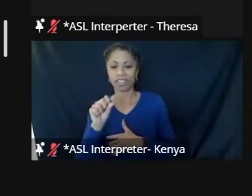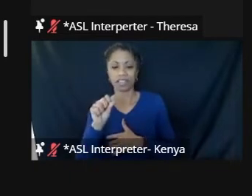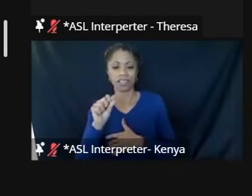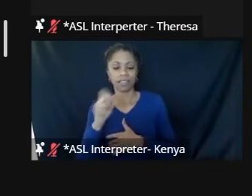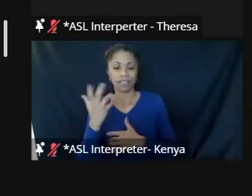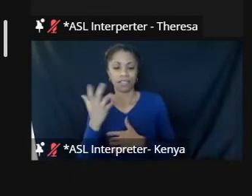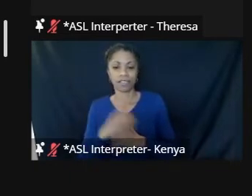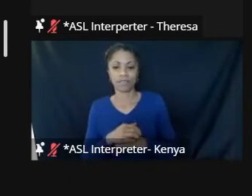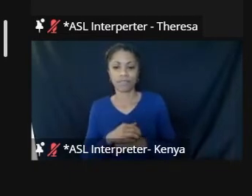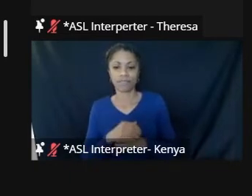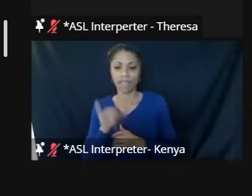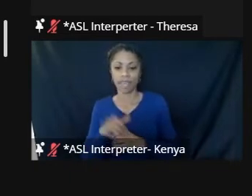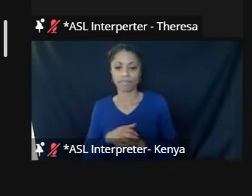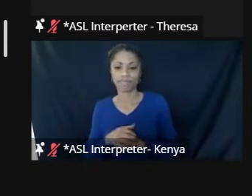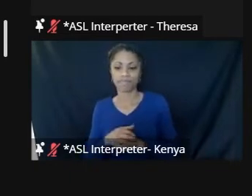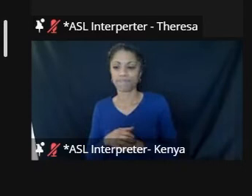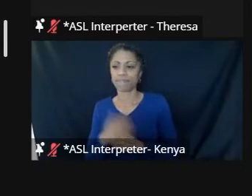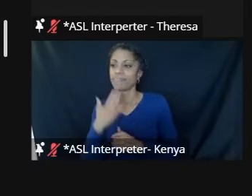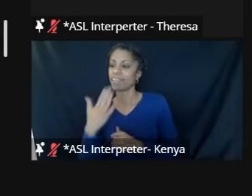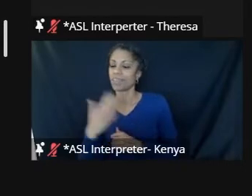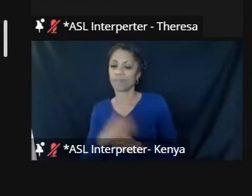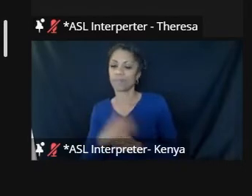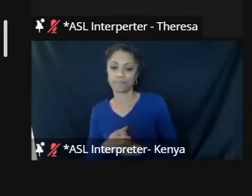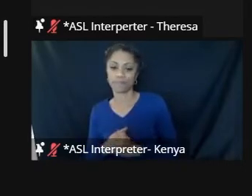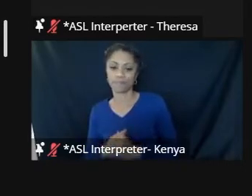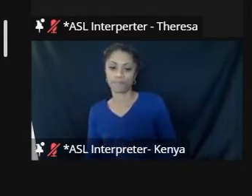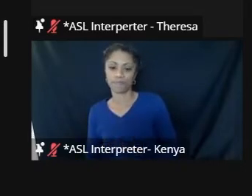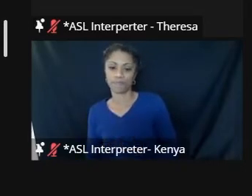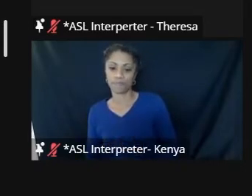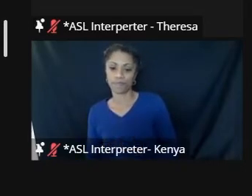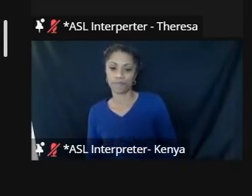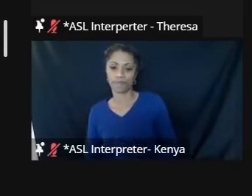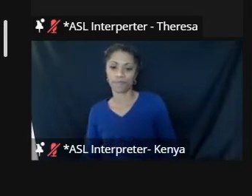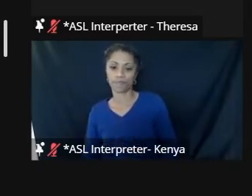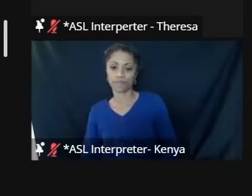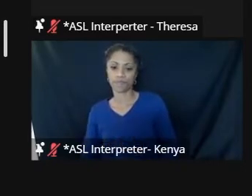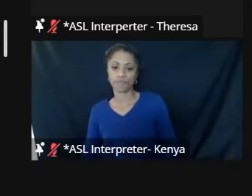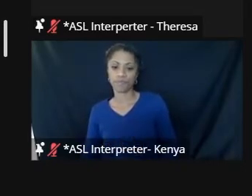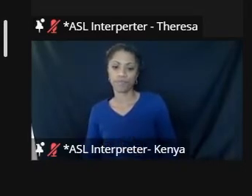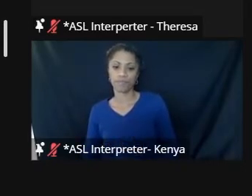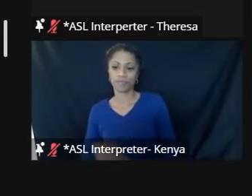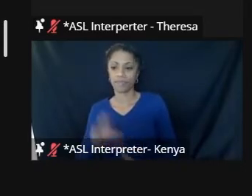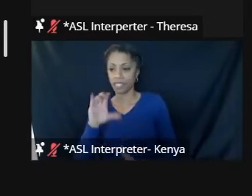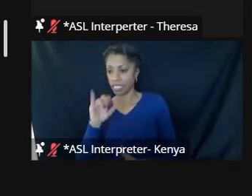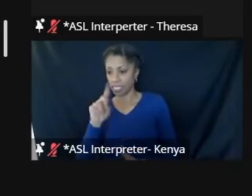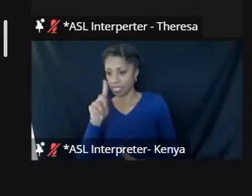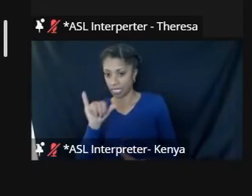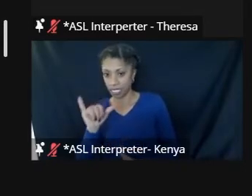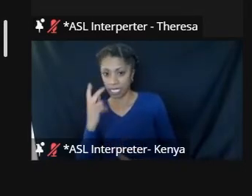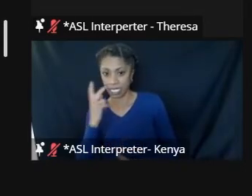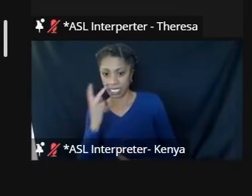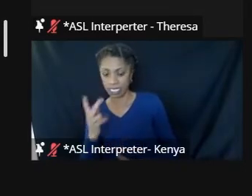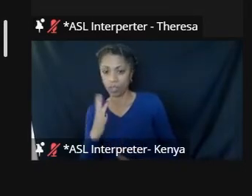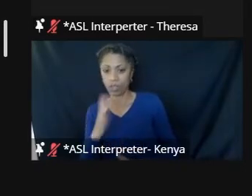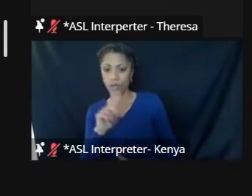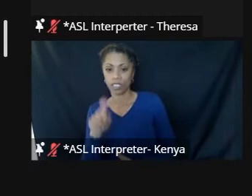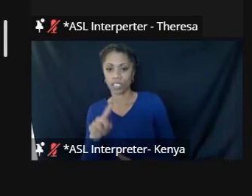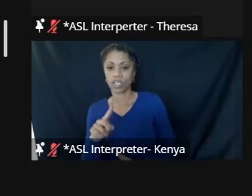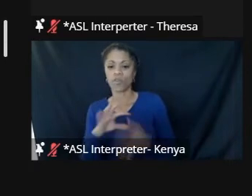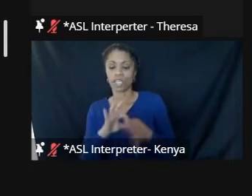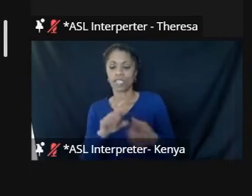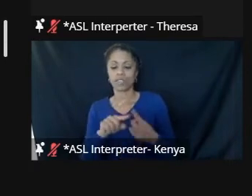Thank you. Mm-hmm. Yeah, Cindy, thank you for your question around the SCAC.